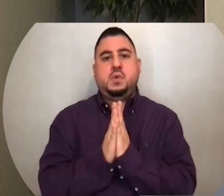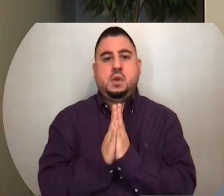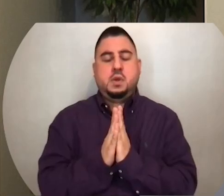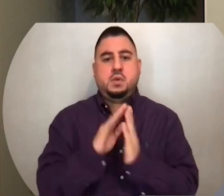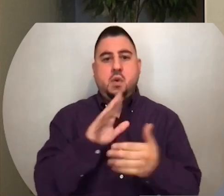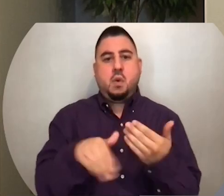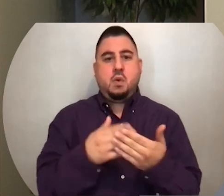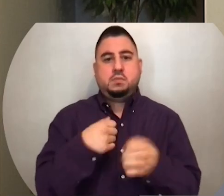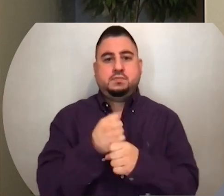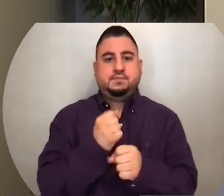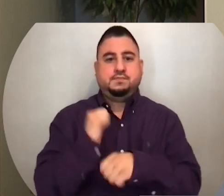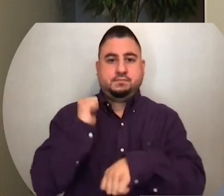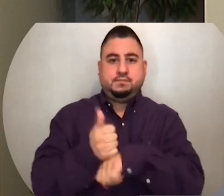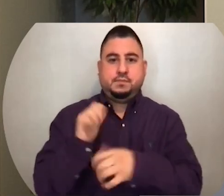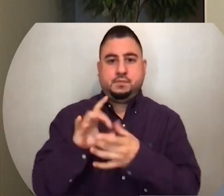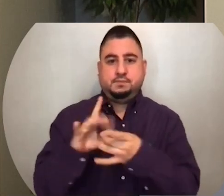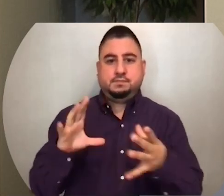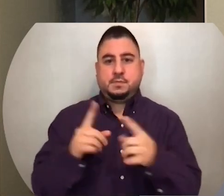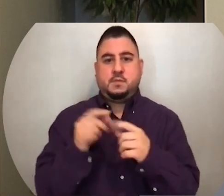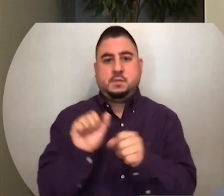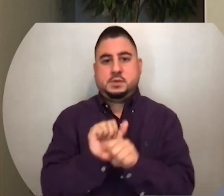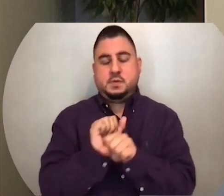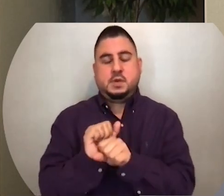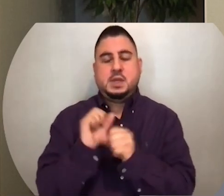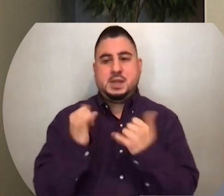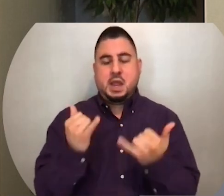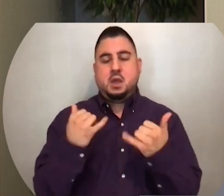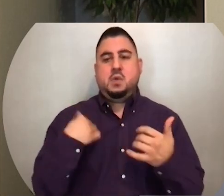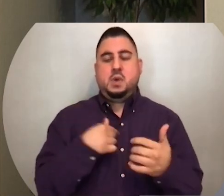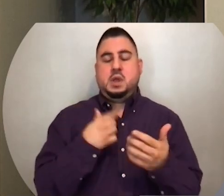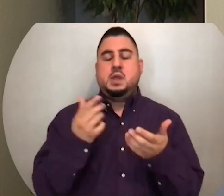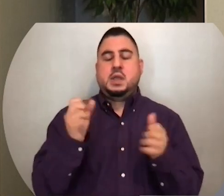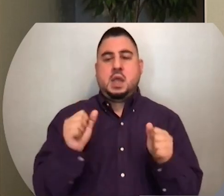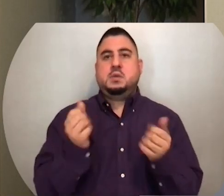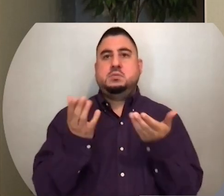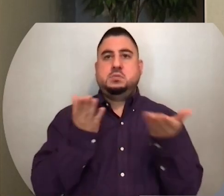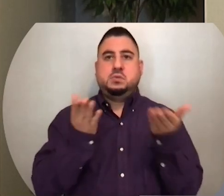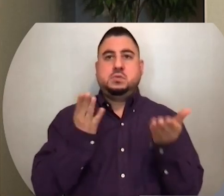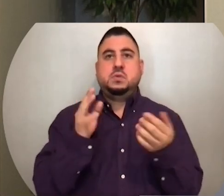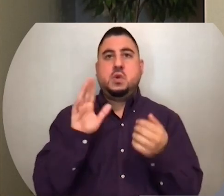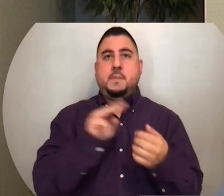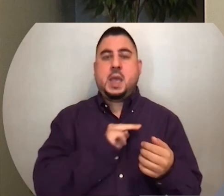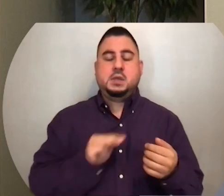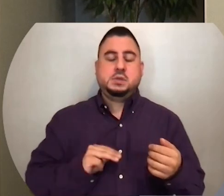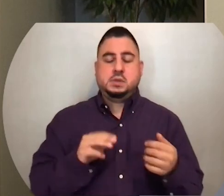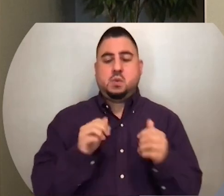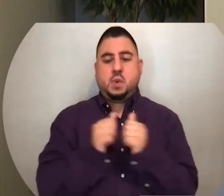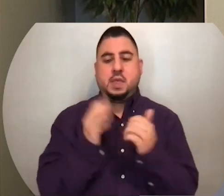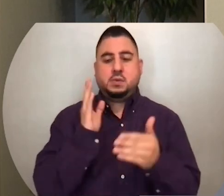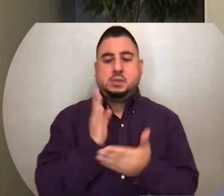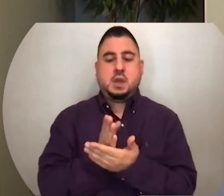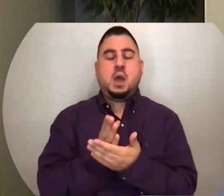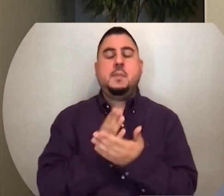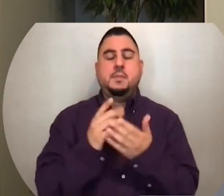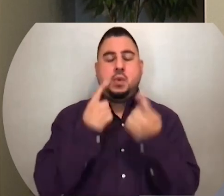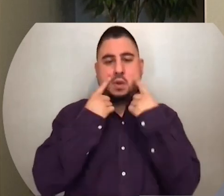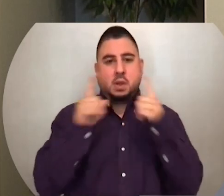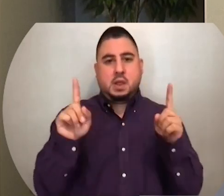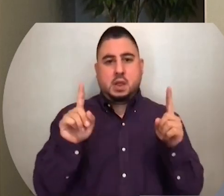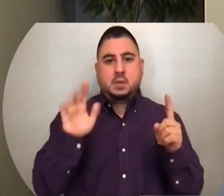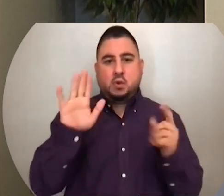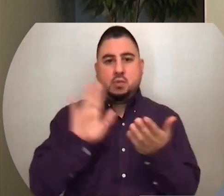whole creation, set free from slavery, may render your majesty service and ceaselessly proclaim your